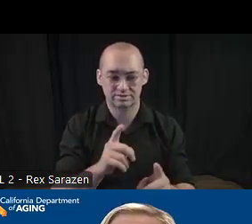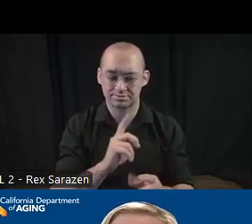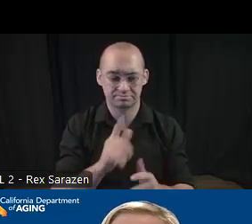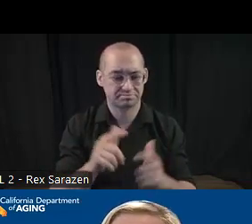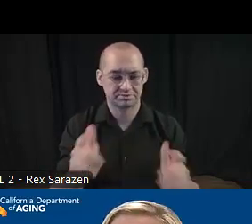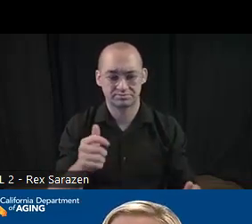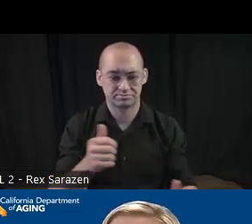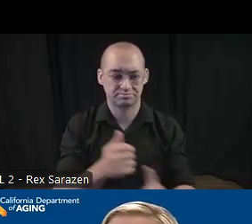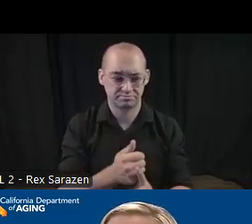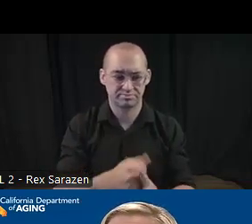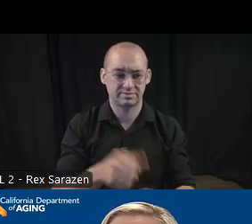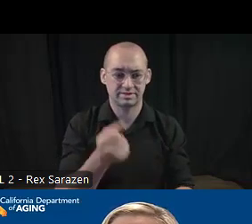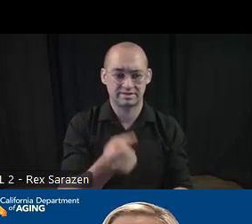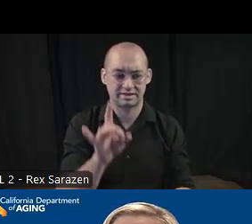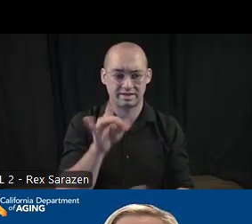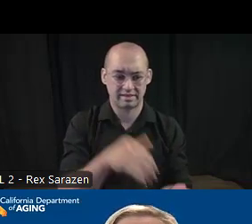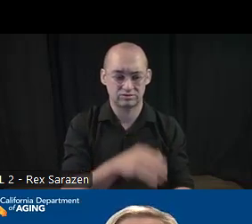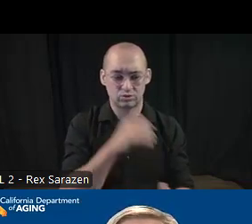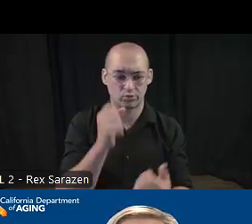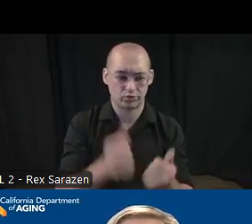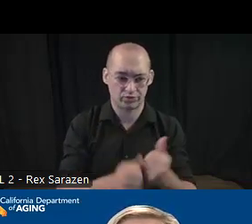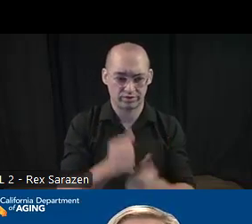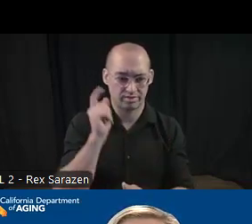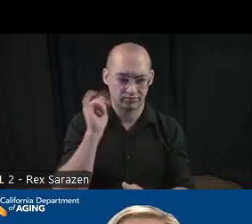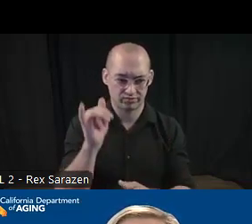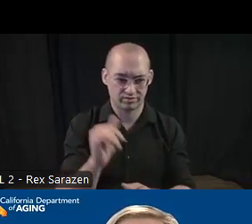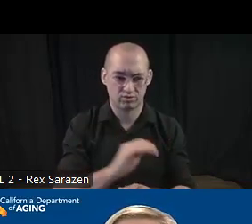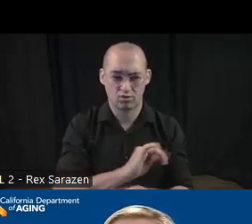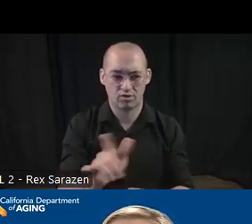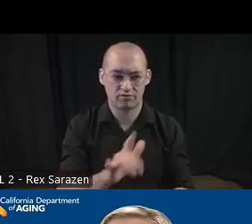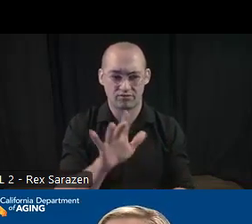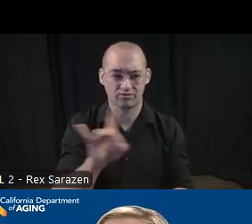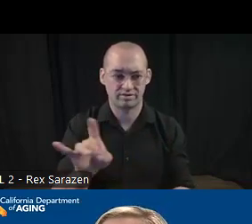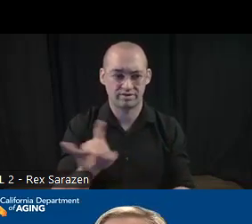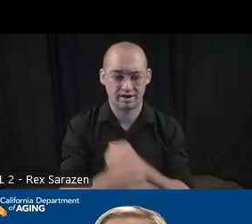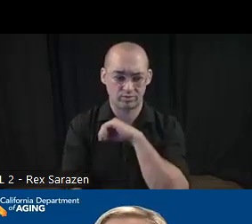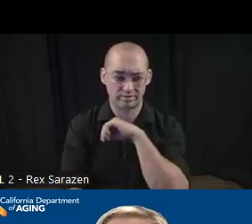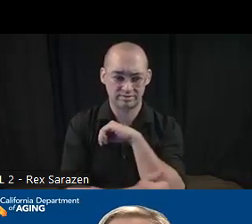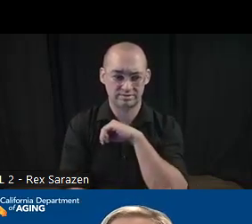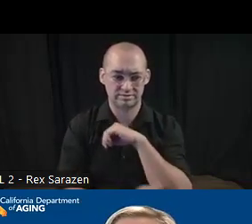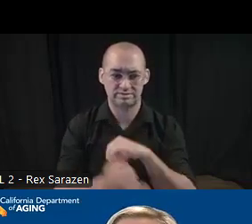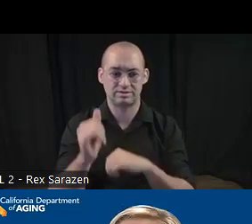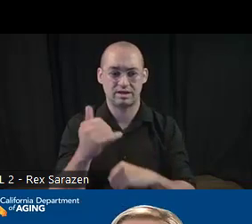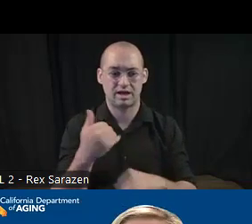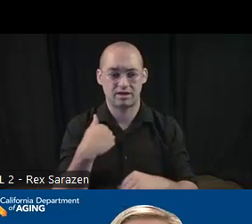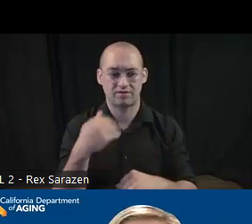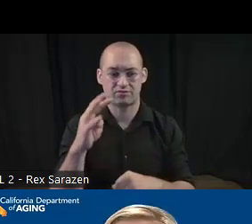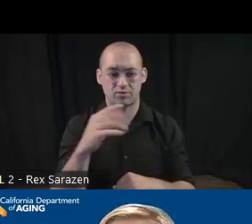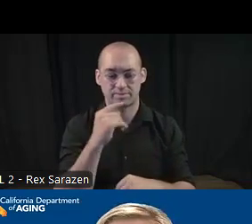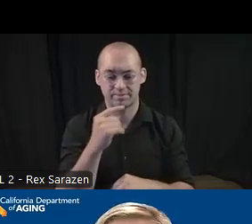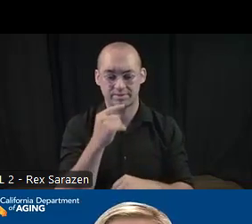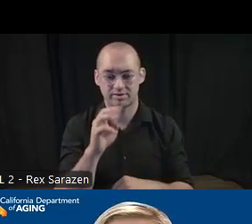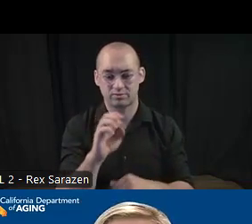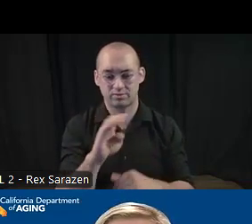nearly 18,000 older Californians from all 58 counties. We held 4 public webinars. Many